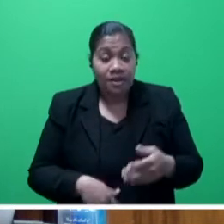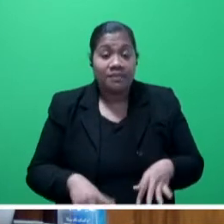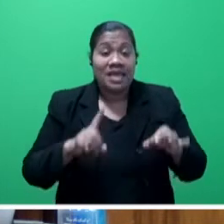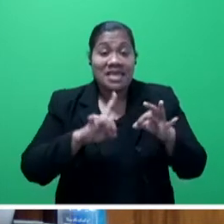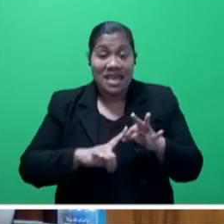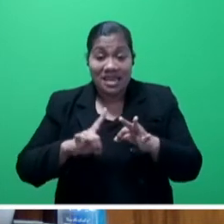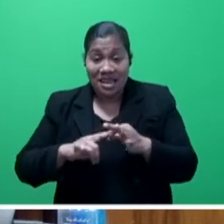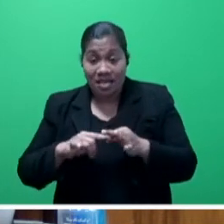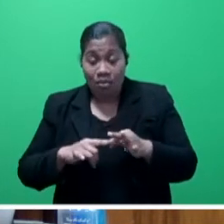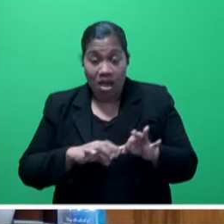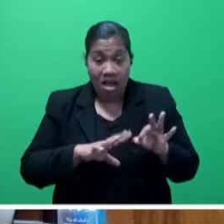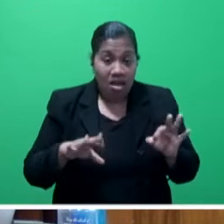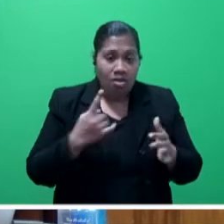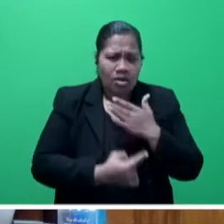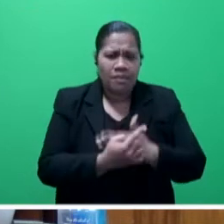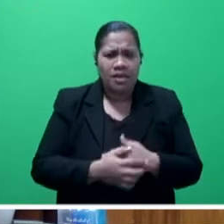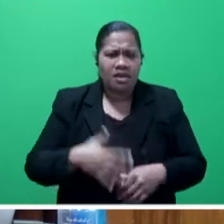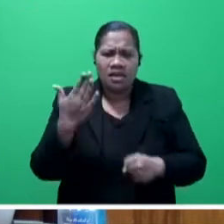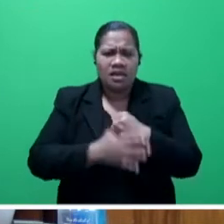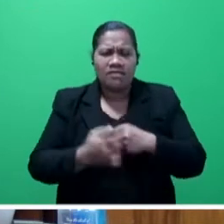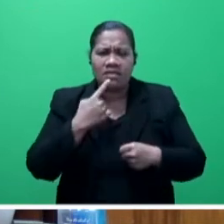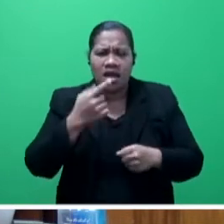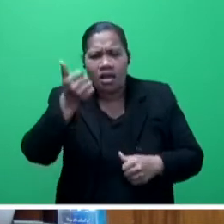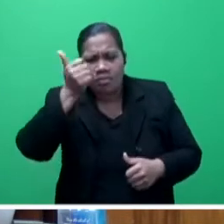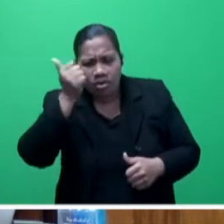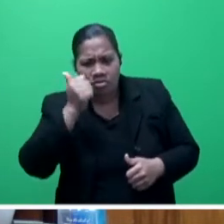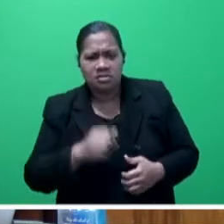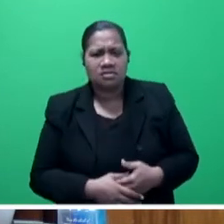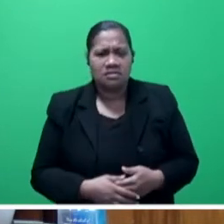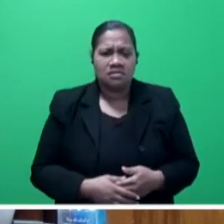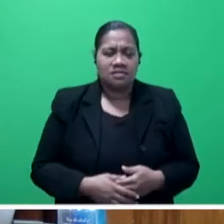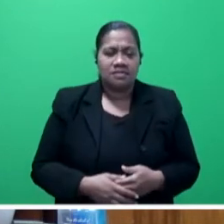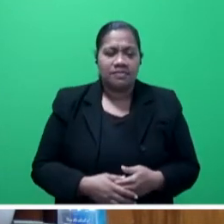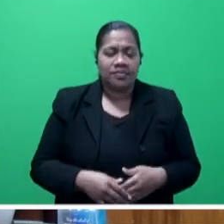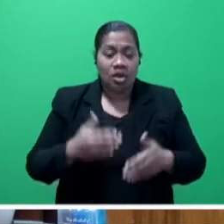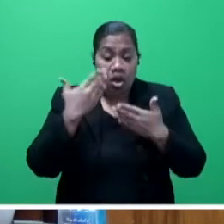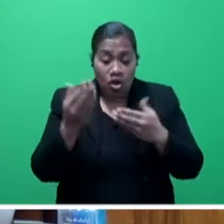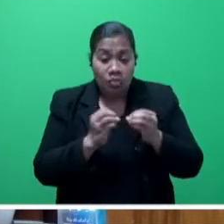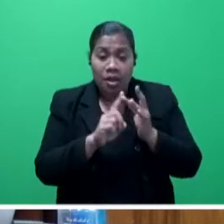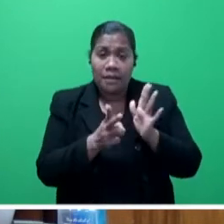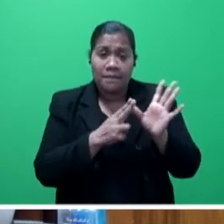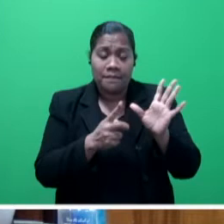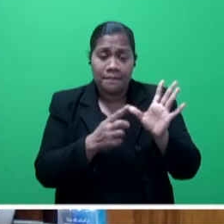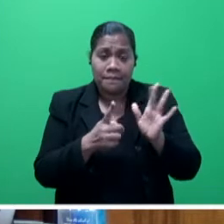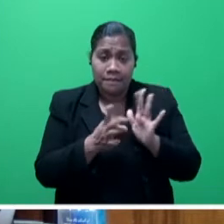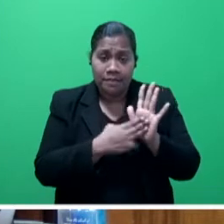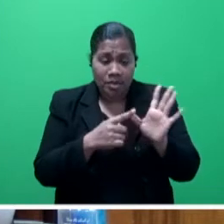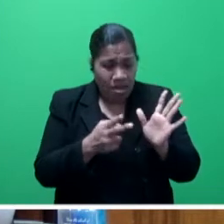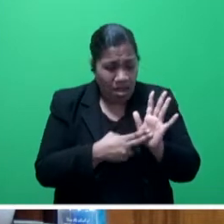Honourable Prime Minister for making uncalled comment on his father. Honourable Biman, is she guilty or